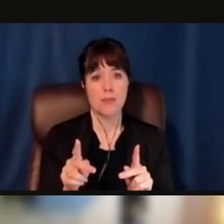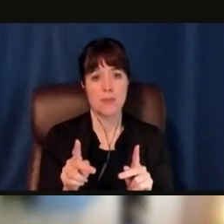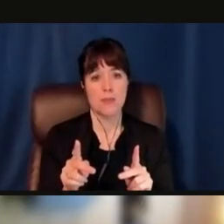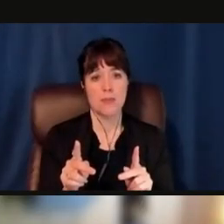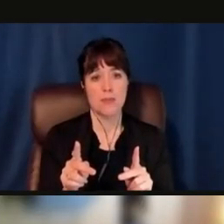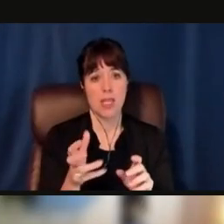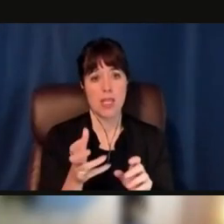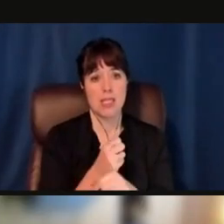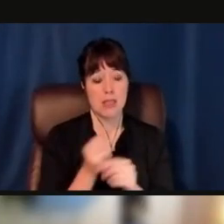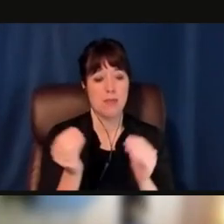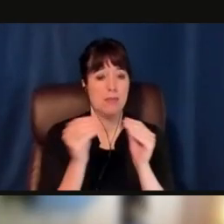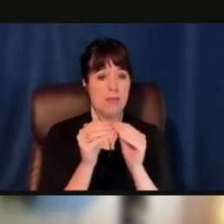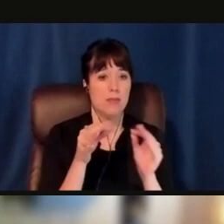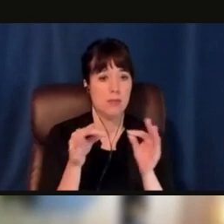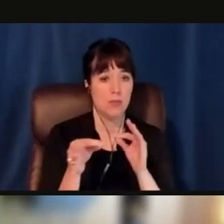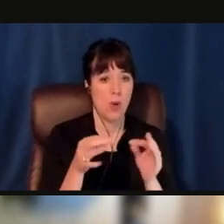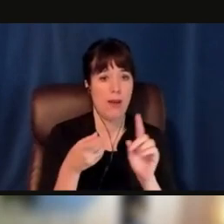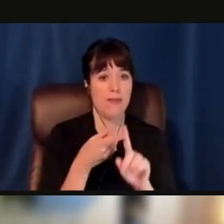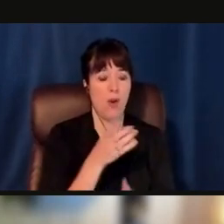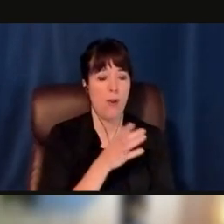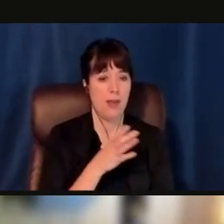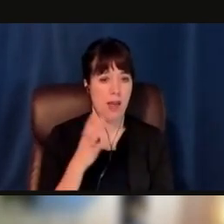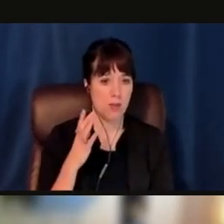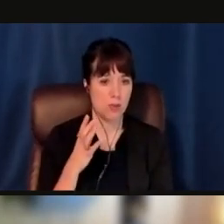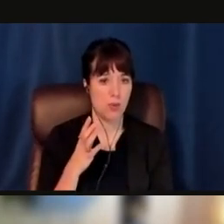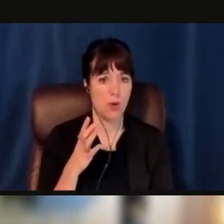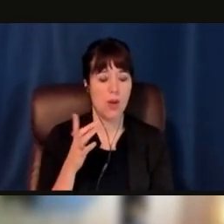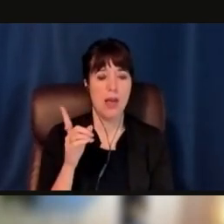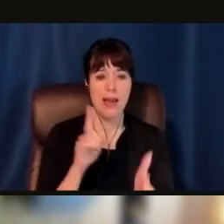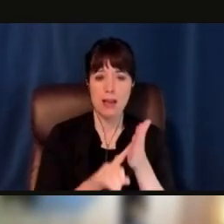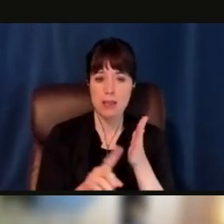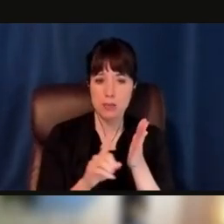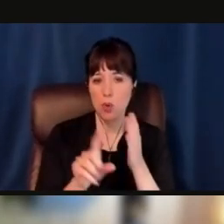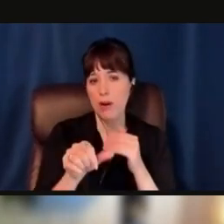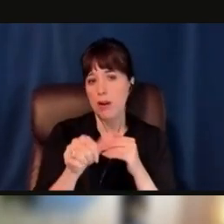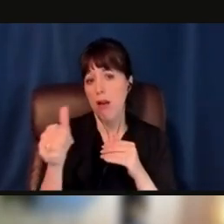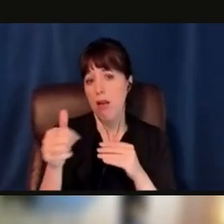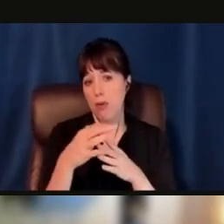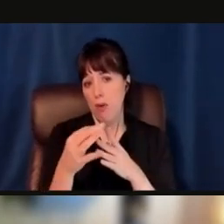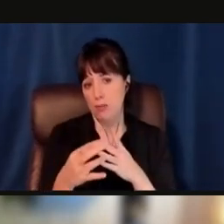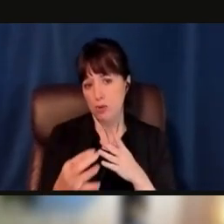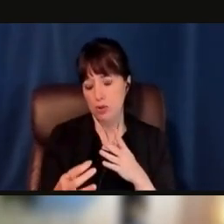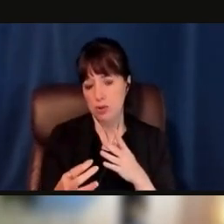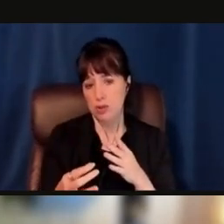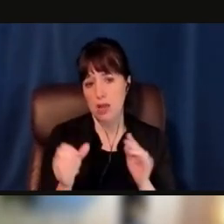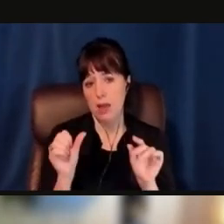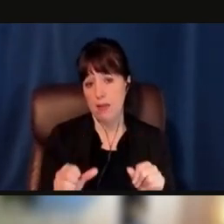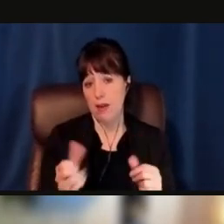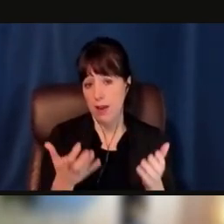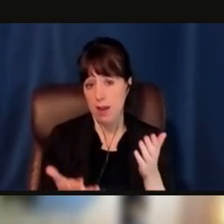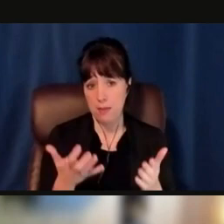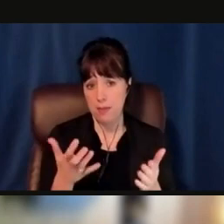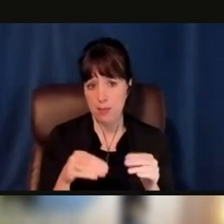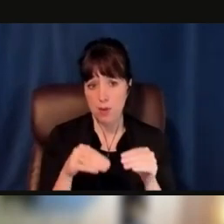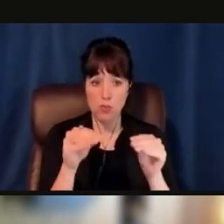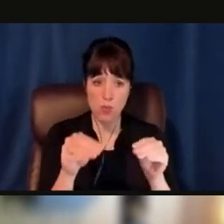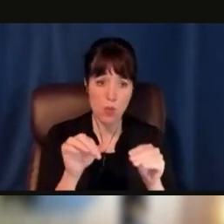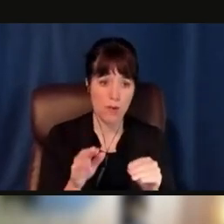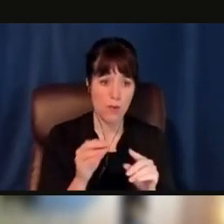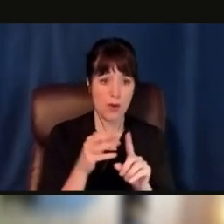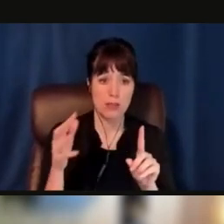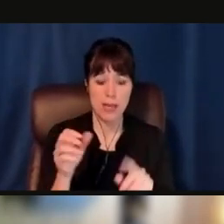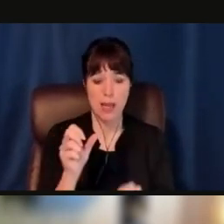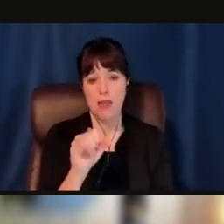get further direction from council, exploring other options that can maybe move or expand those